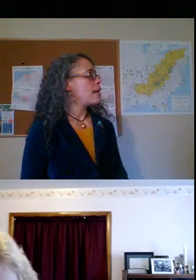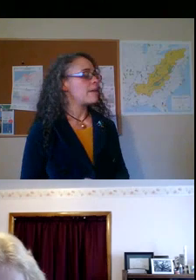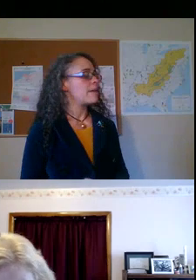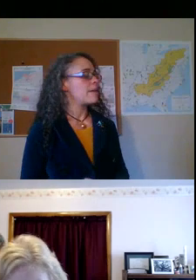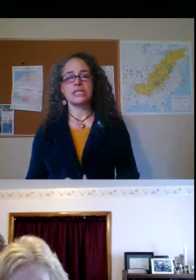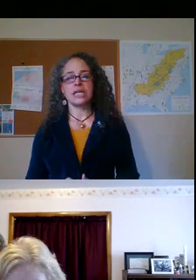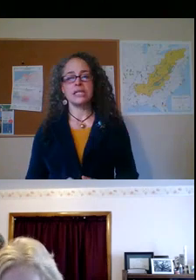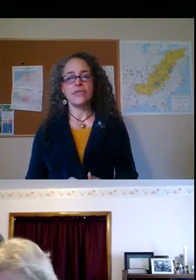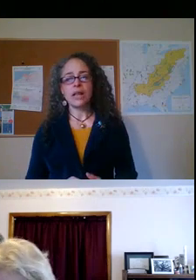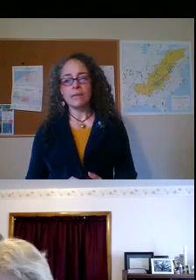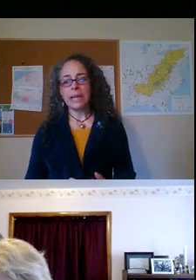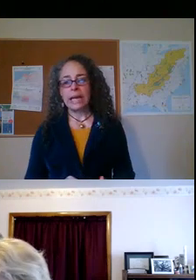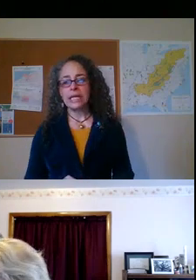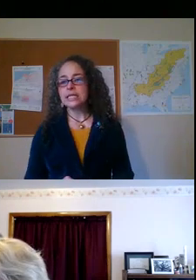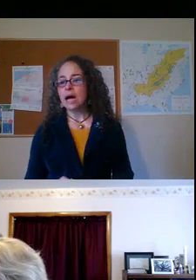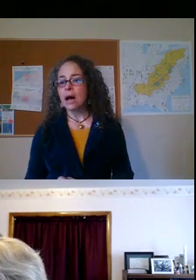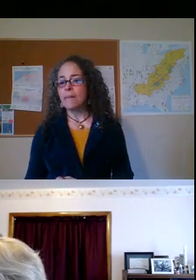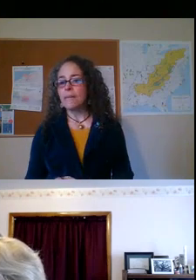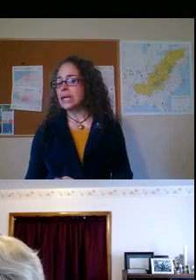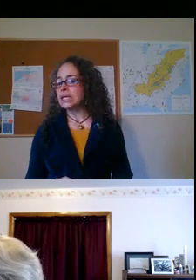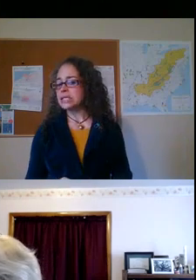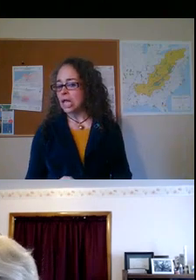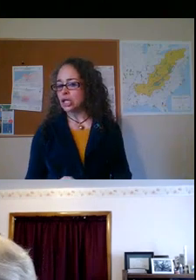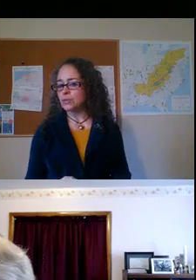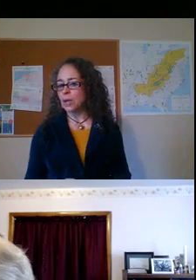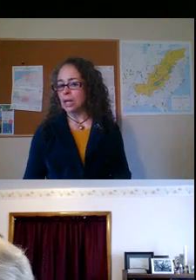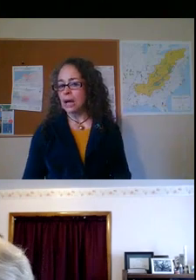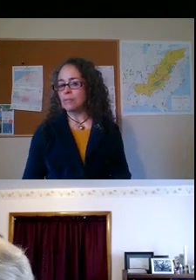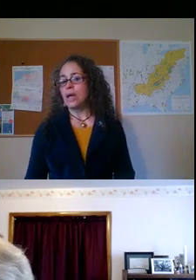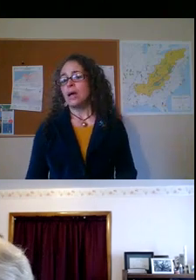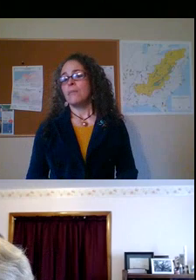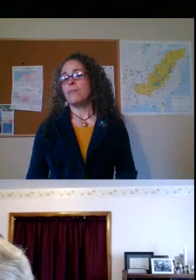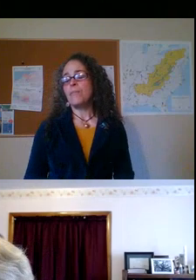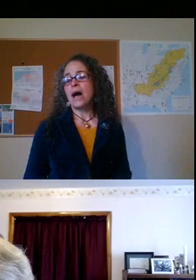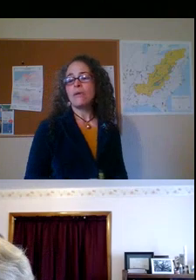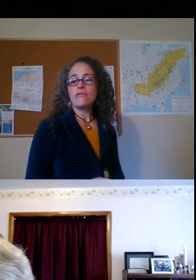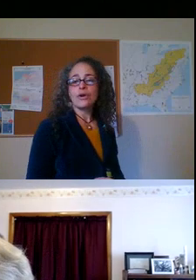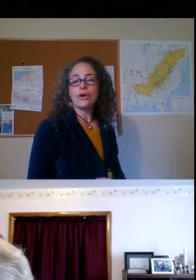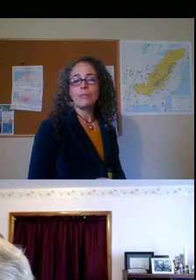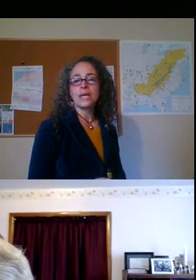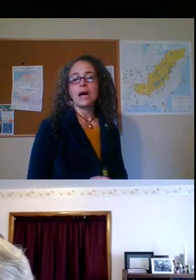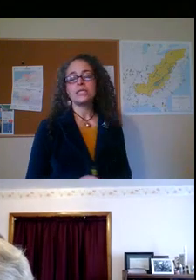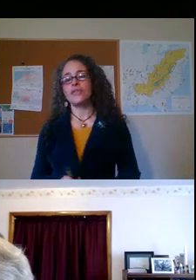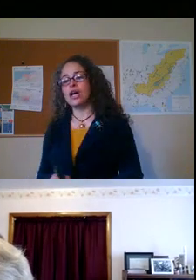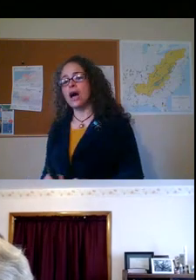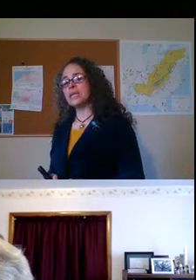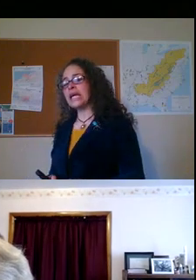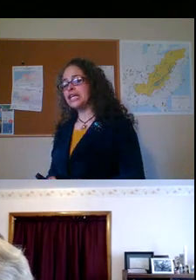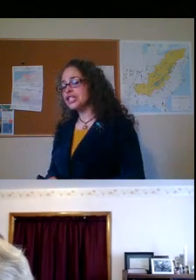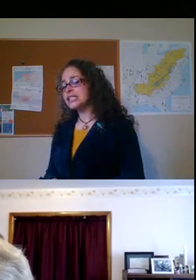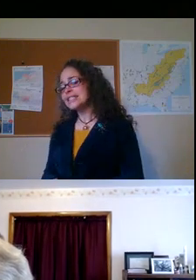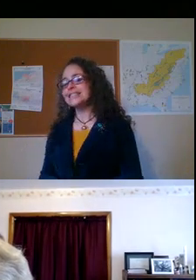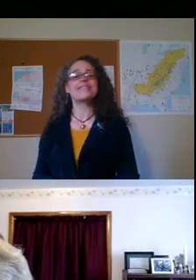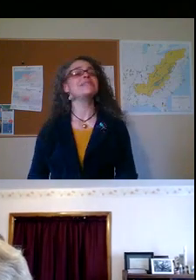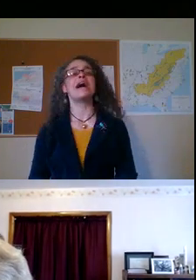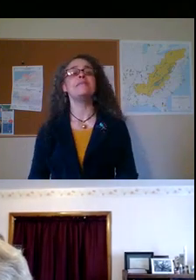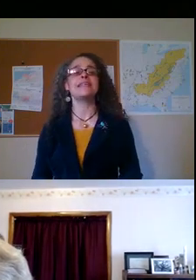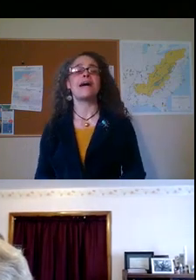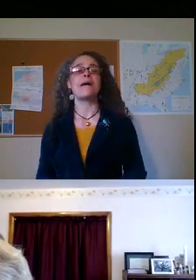Development, Empire State Development is eligible. However, because of the